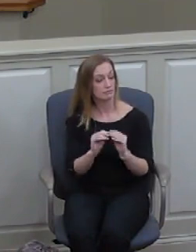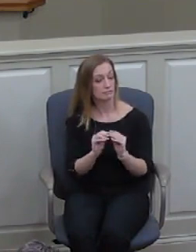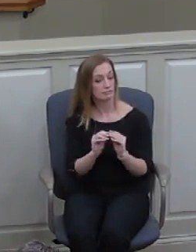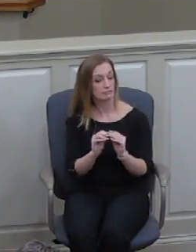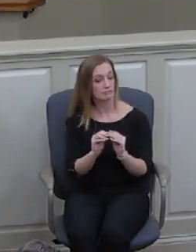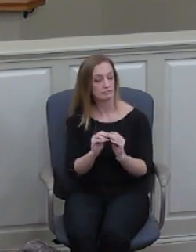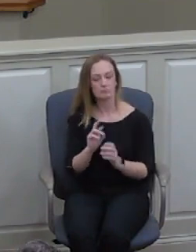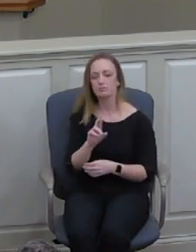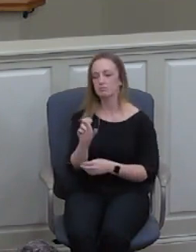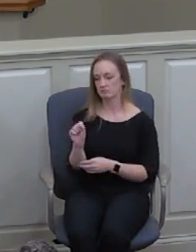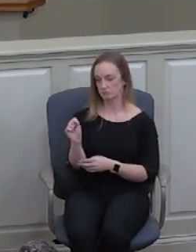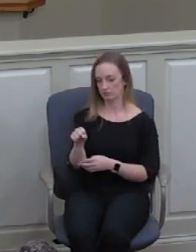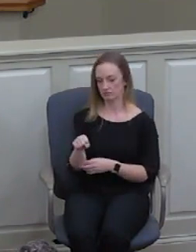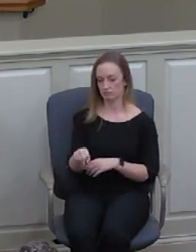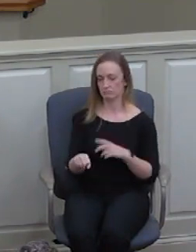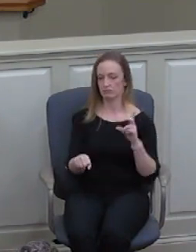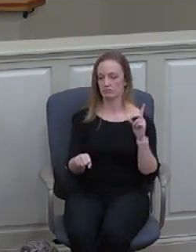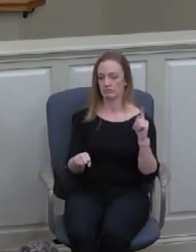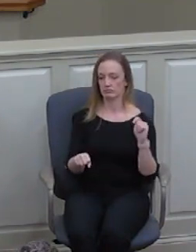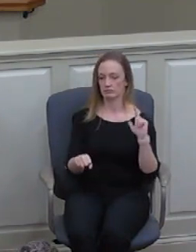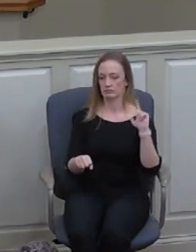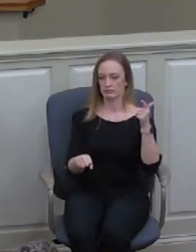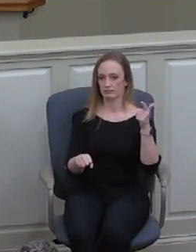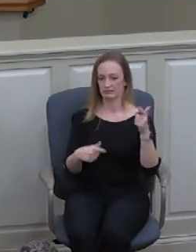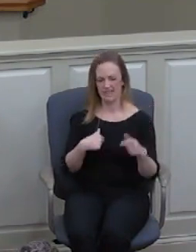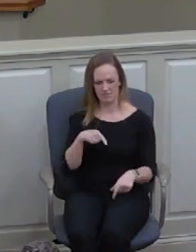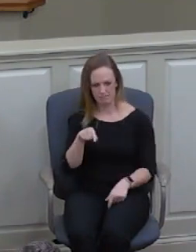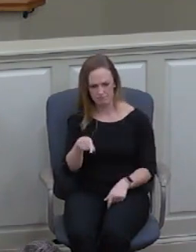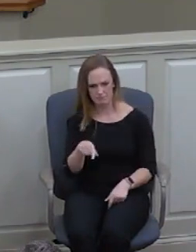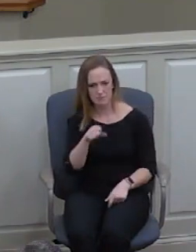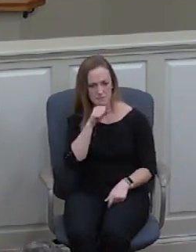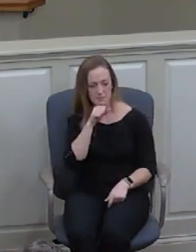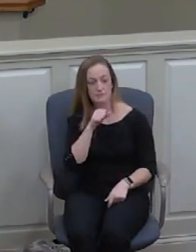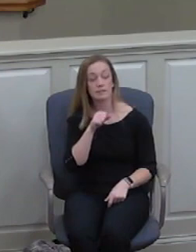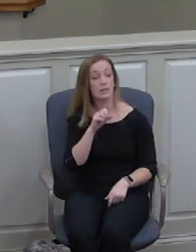So moved. Second. Motion made, Give up my time. seconded. All